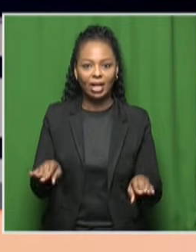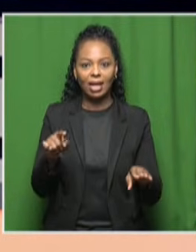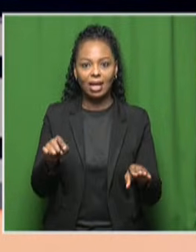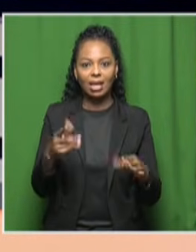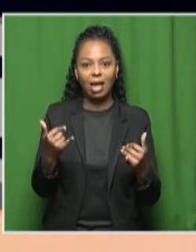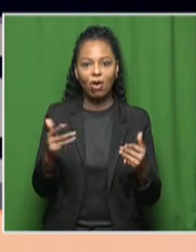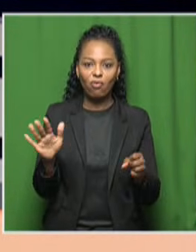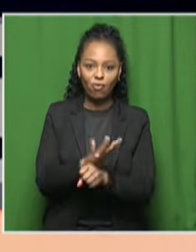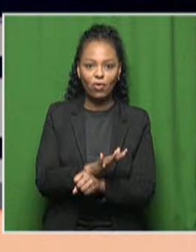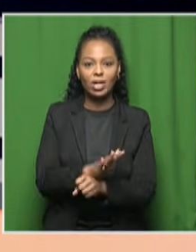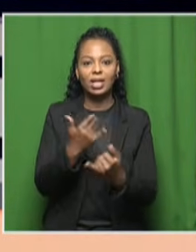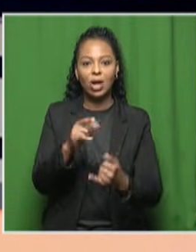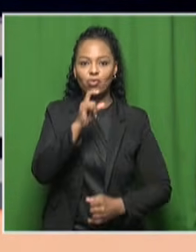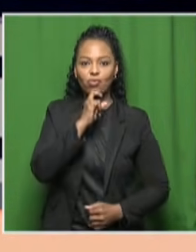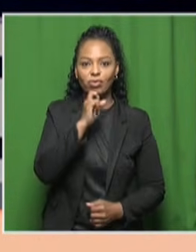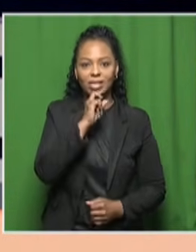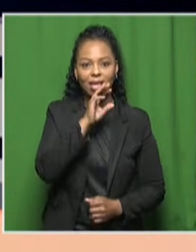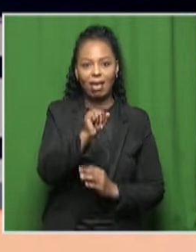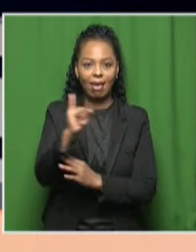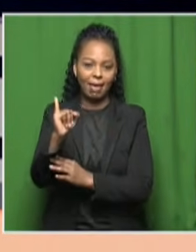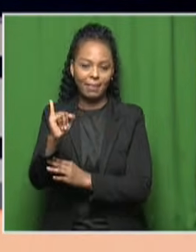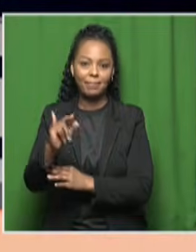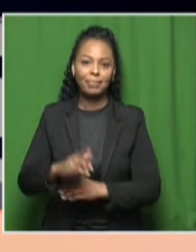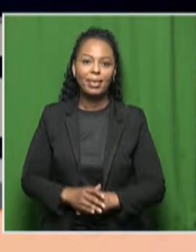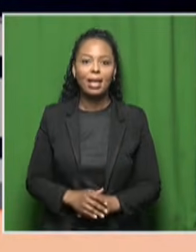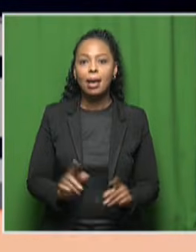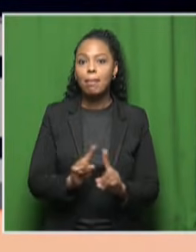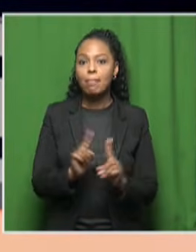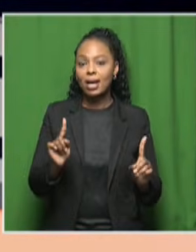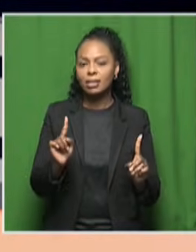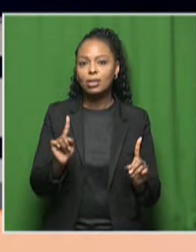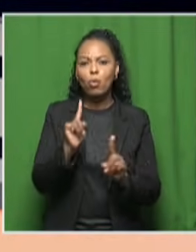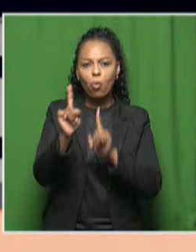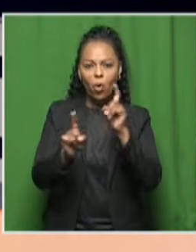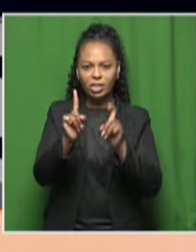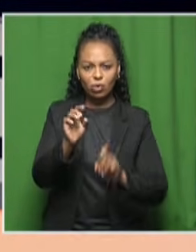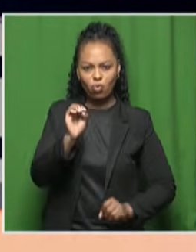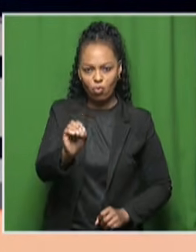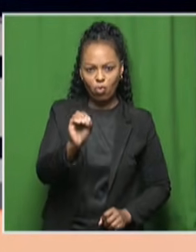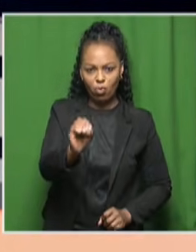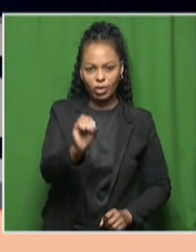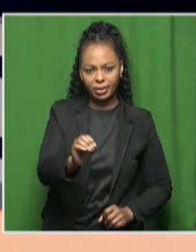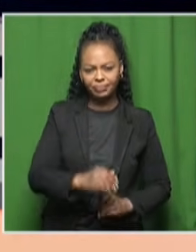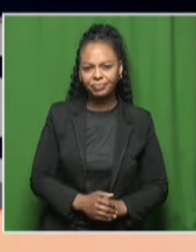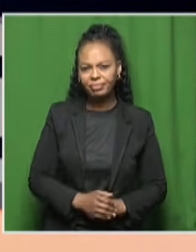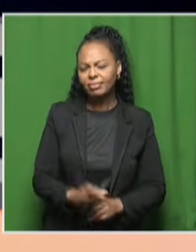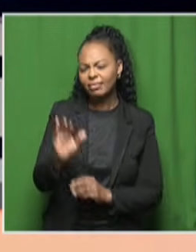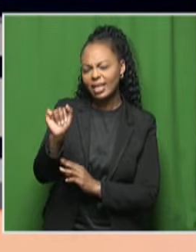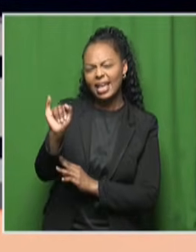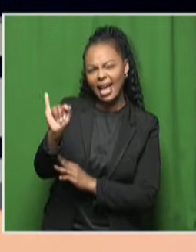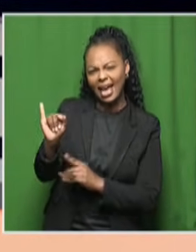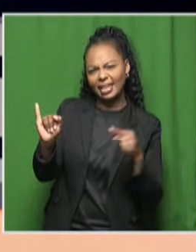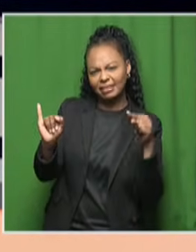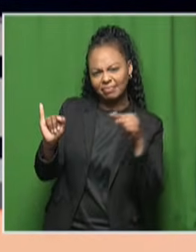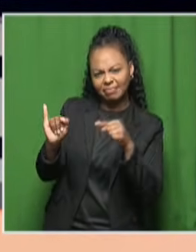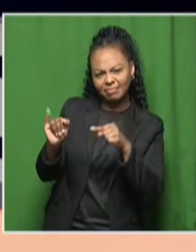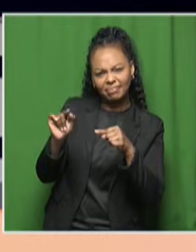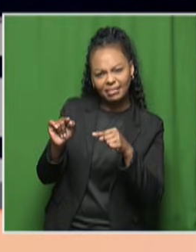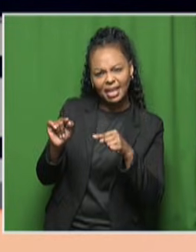fully utilizing artificial intelligence. But there are also many questions. How much does artificial